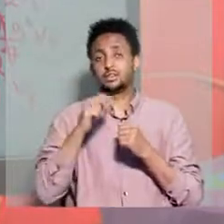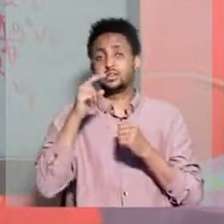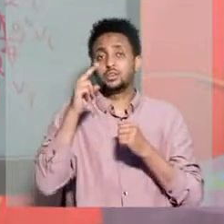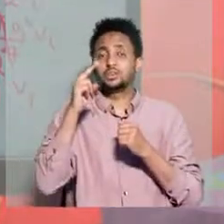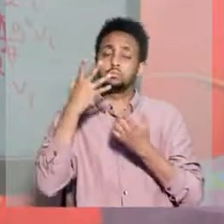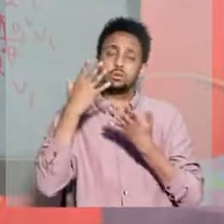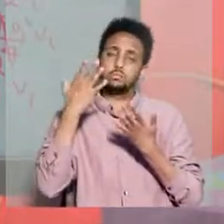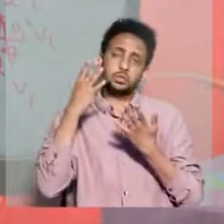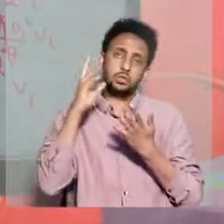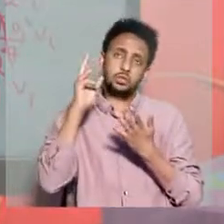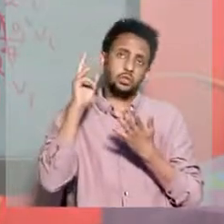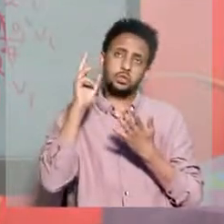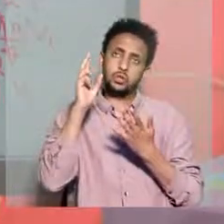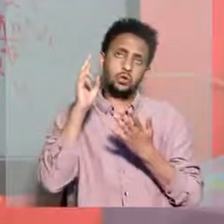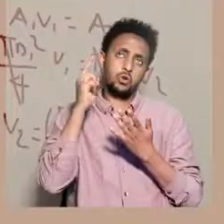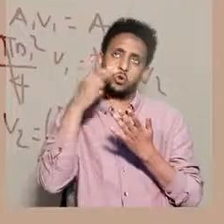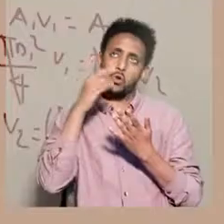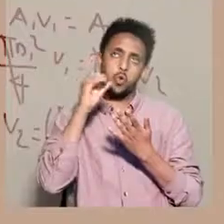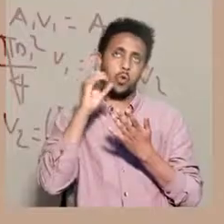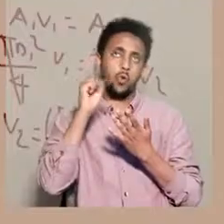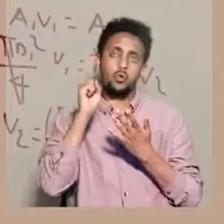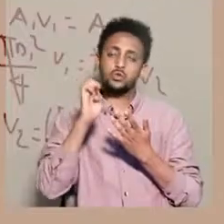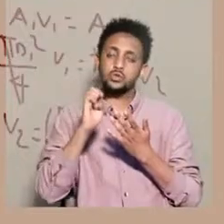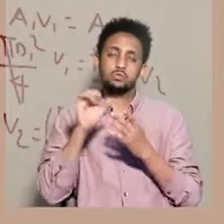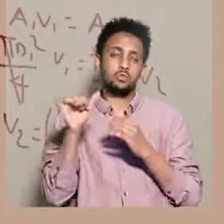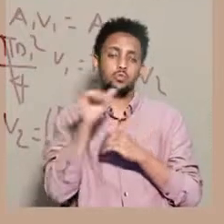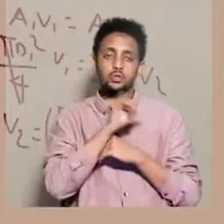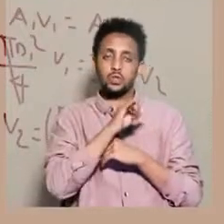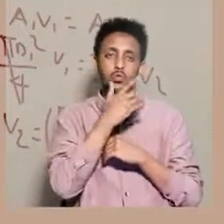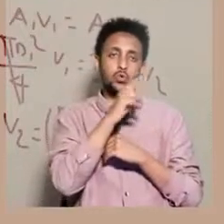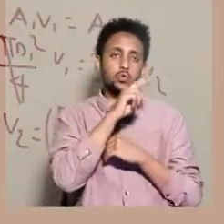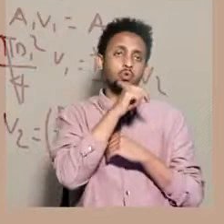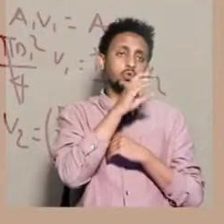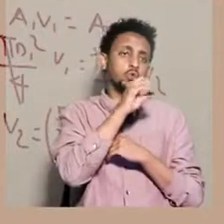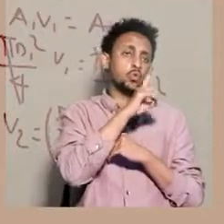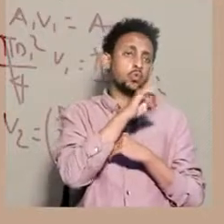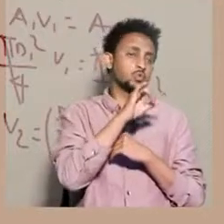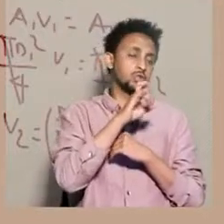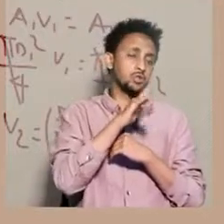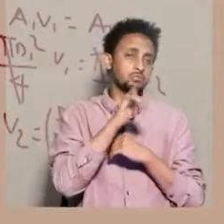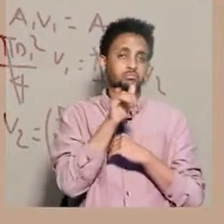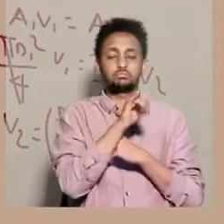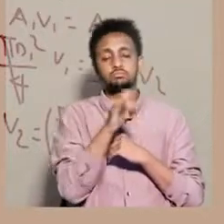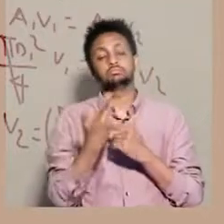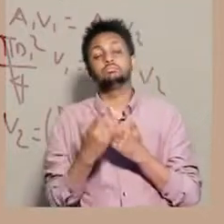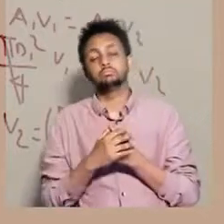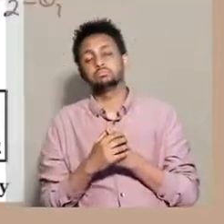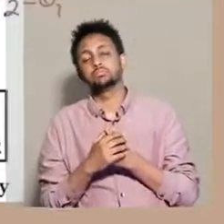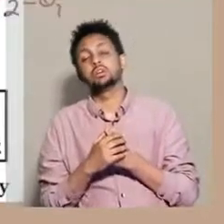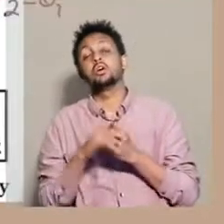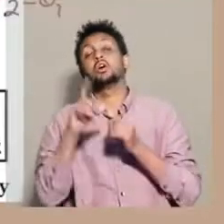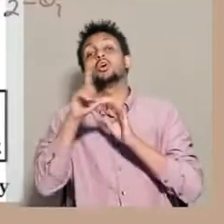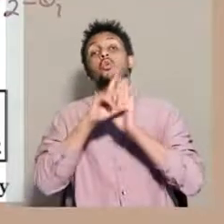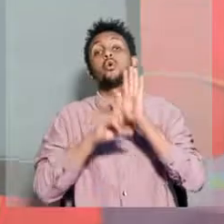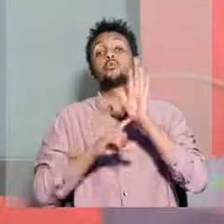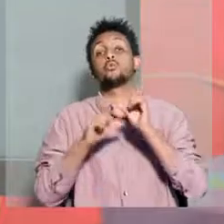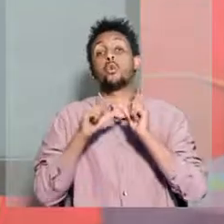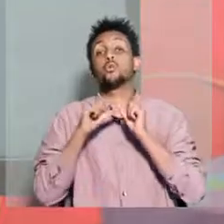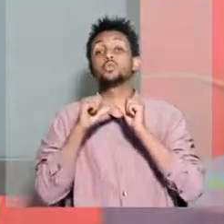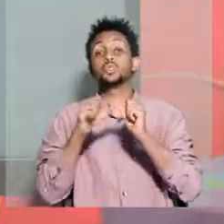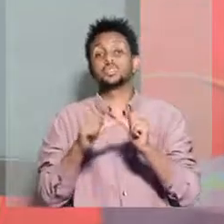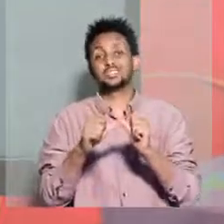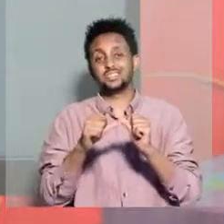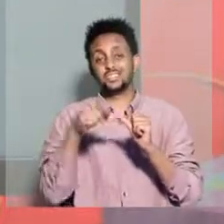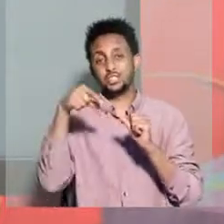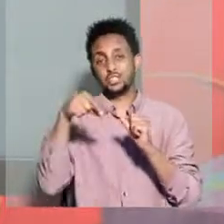it might be at the nozzle, remains constant. Depending on the law of continuity, it says that flow